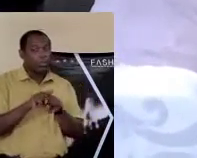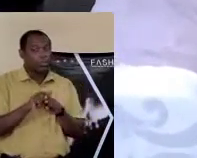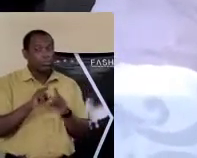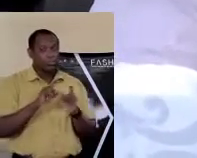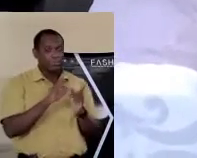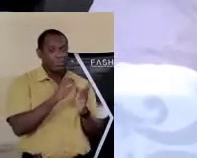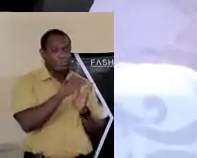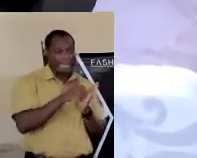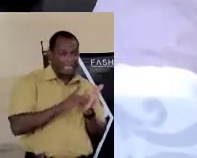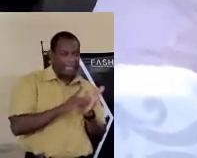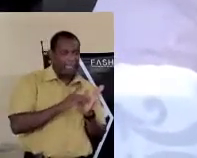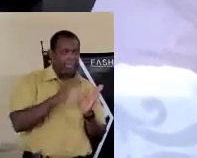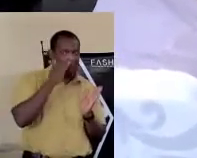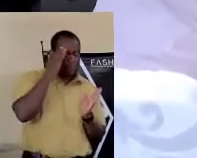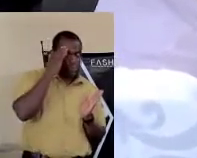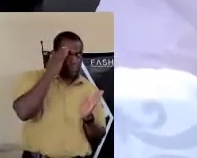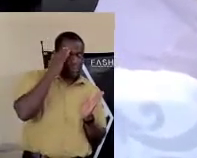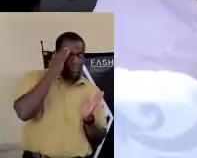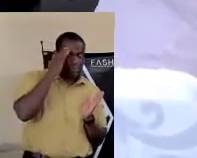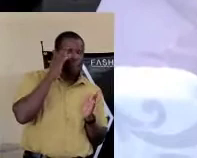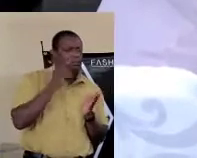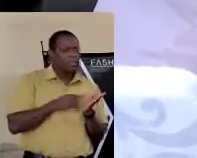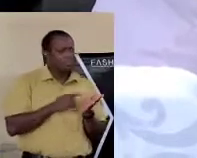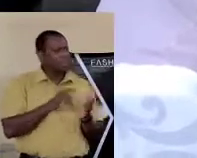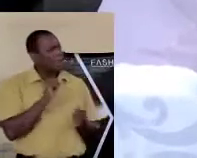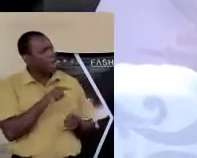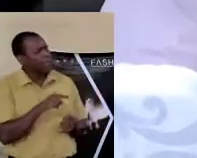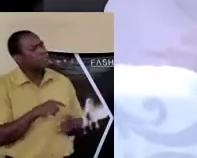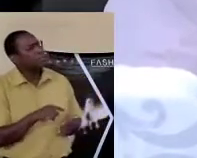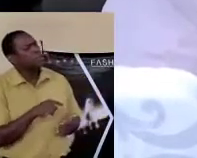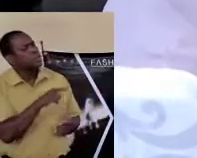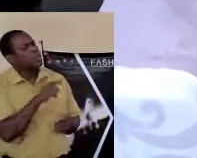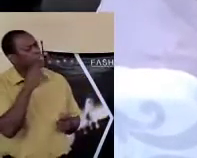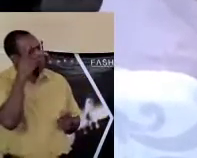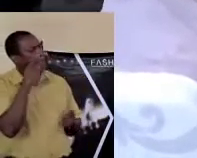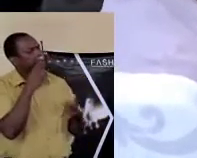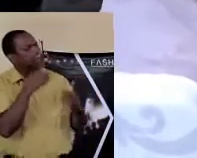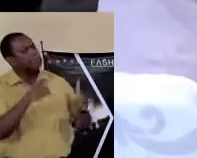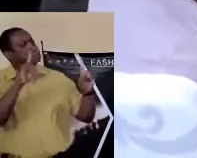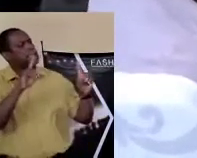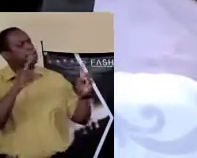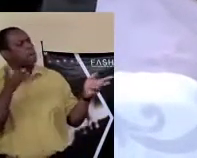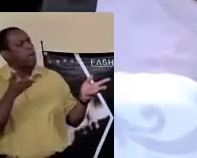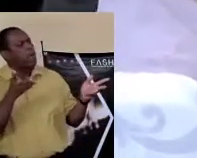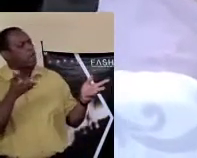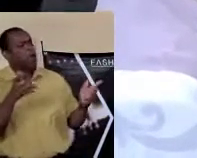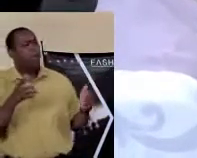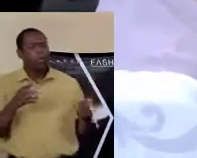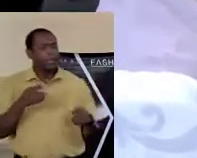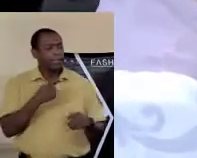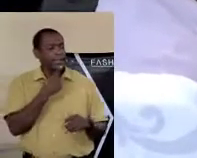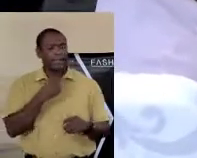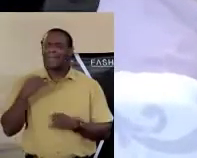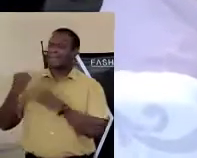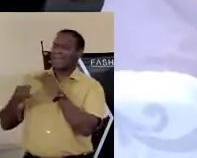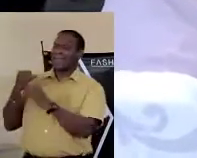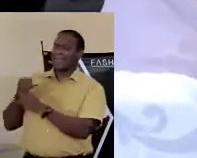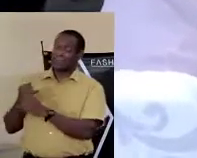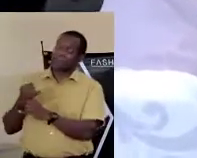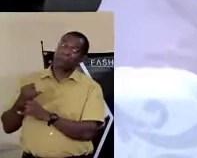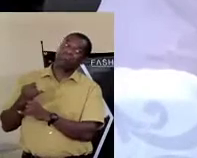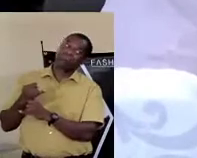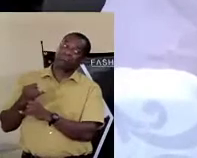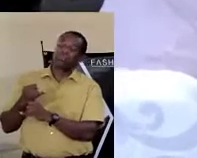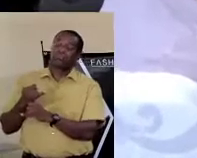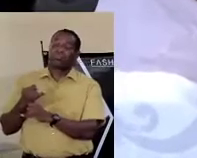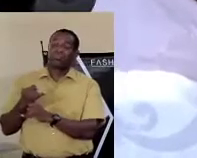Because most of the designers, when you ask a designer, what do they deem success to be? They always say international. But my thing is,